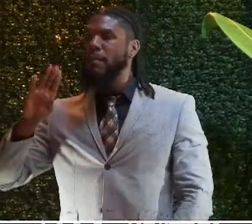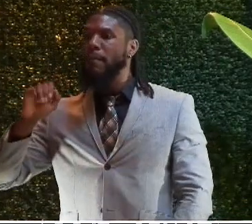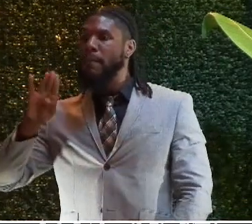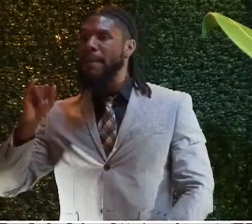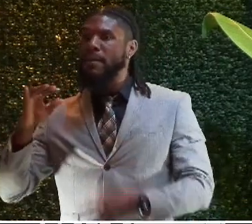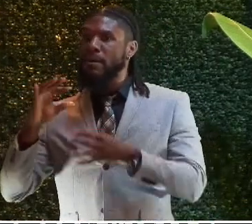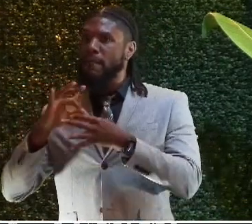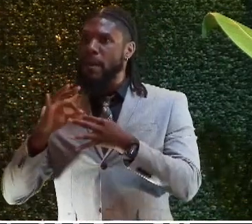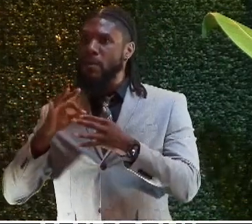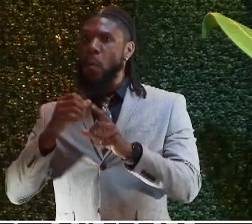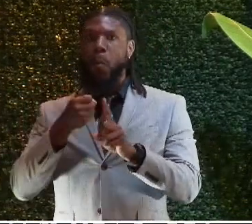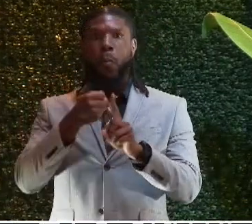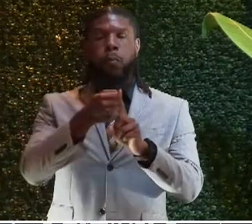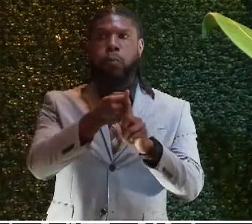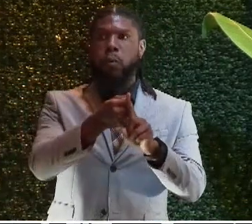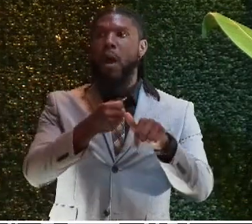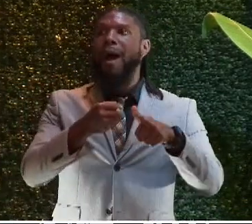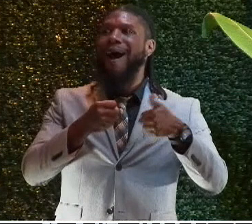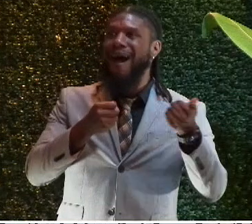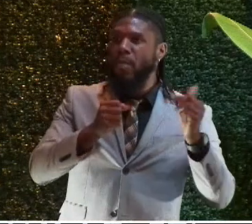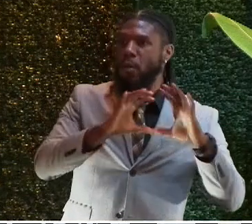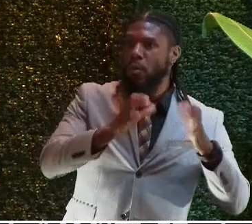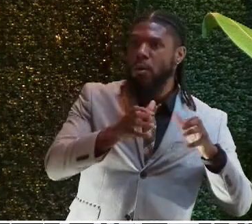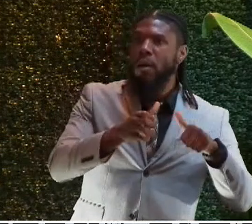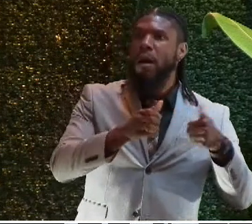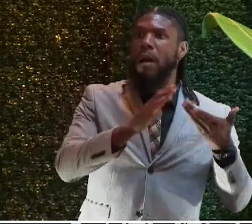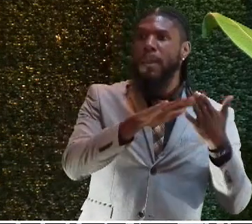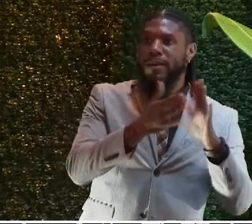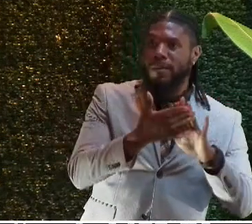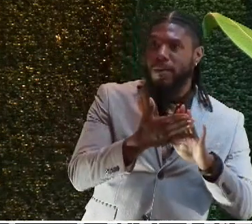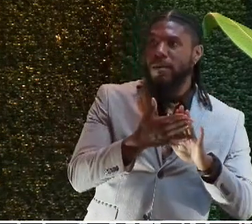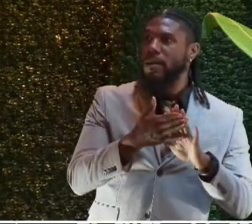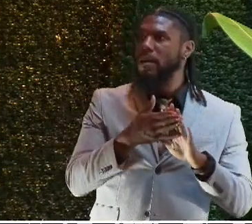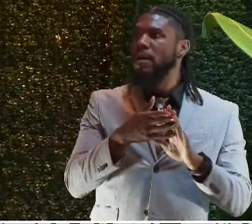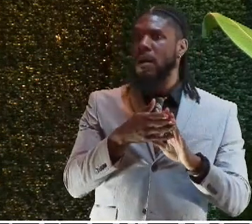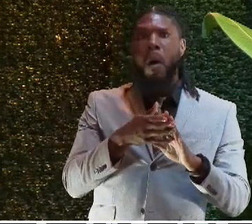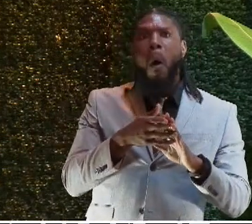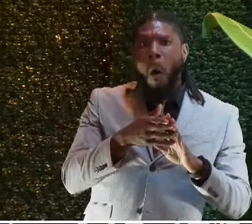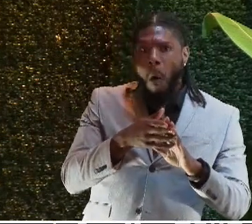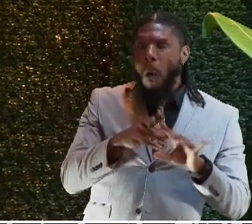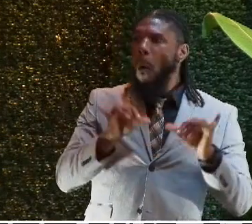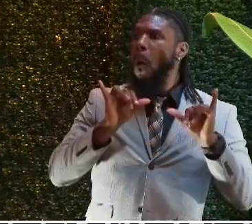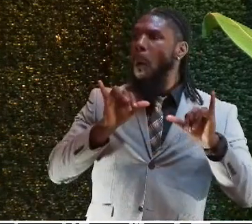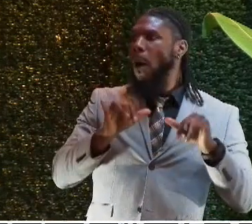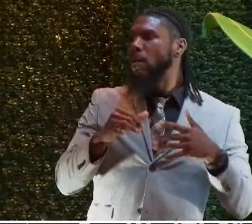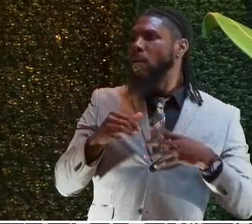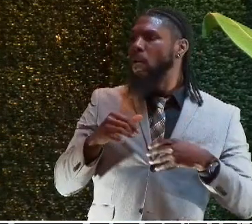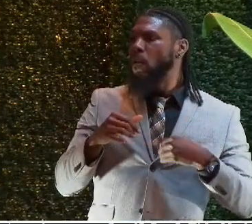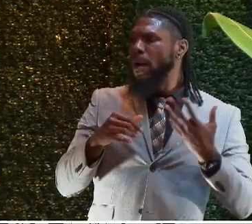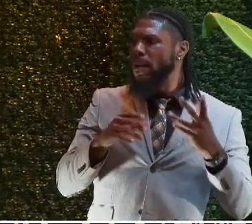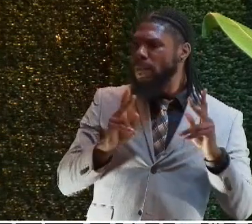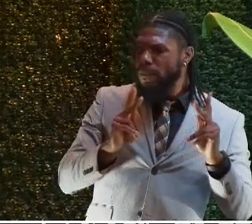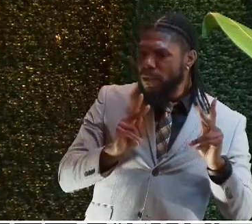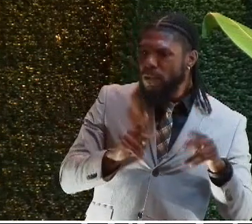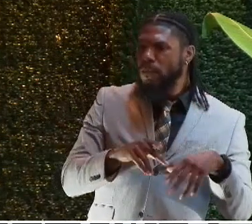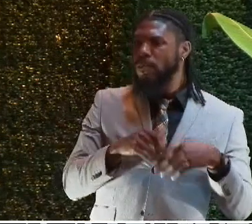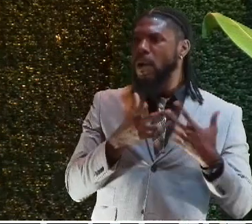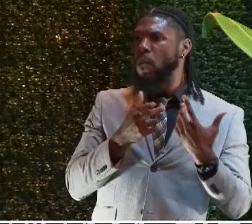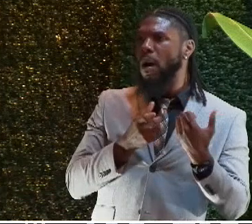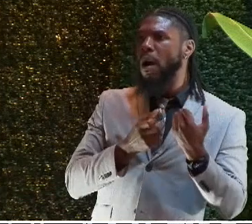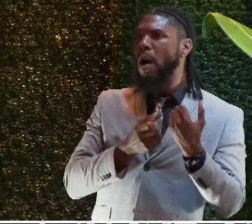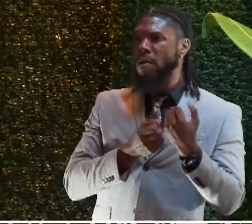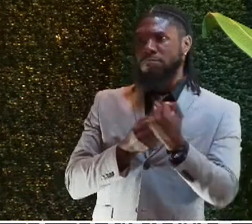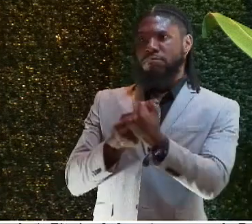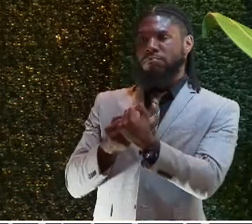So it called in other people from the intersection that wanted to pipe up white people, you too, they wanted to pipe up on the situation, and